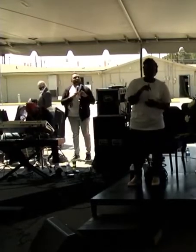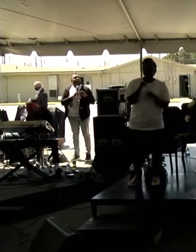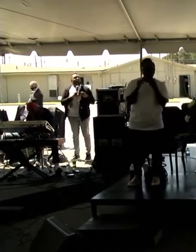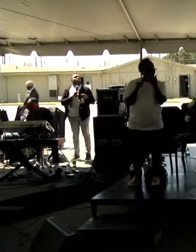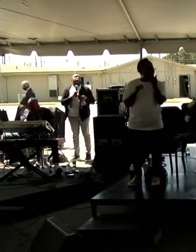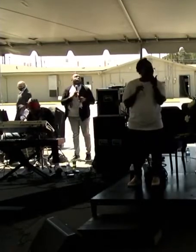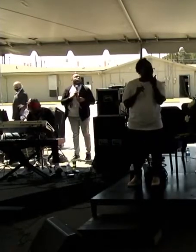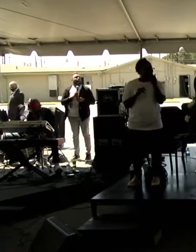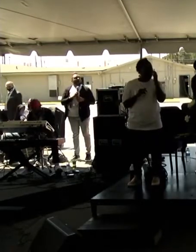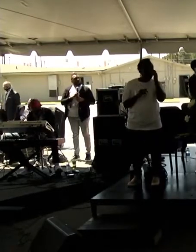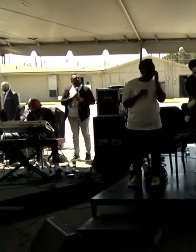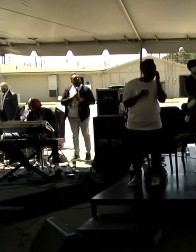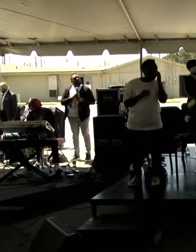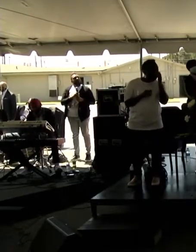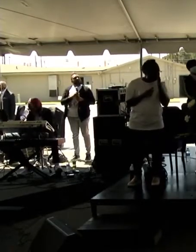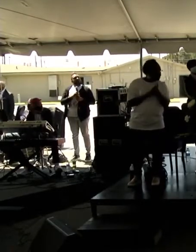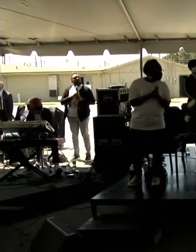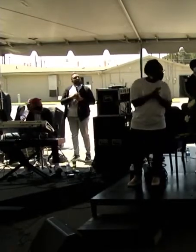Bring it down.